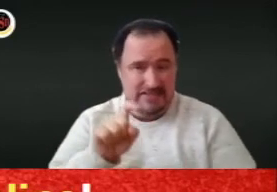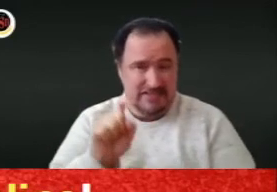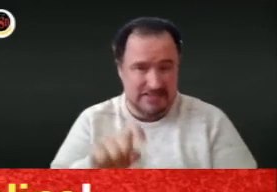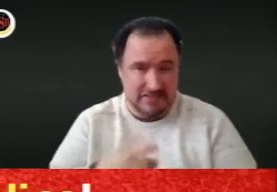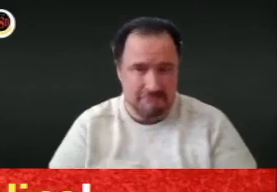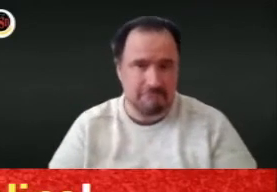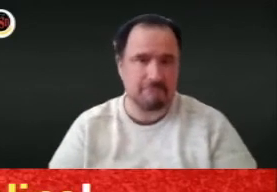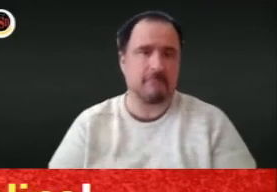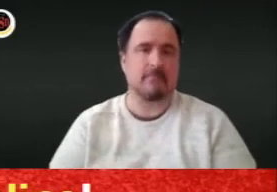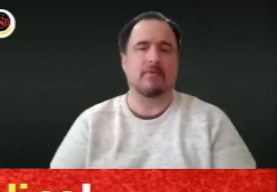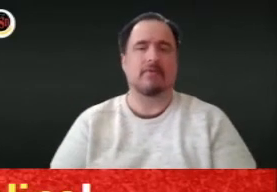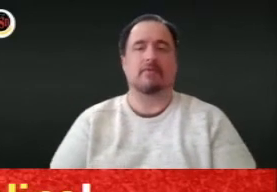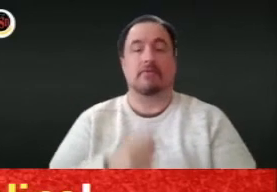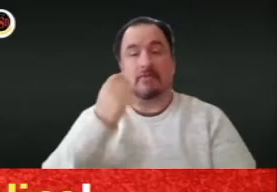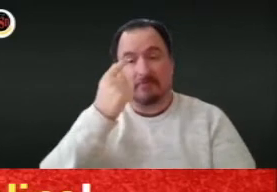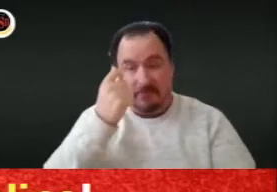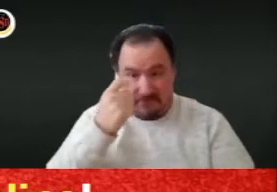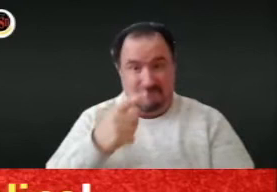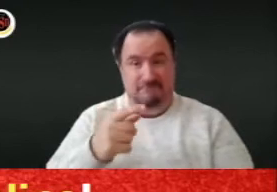So that's how many hours you need.